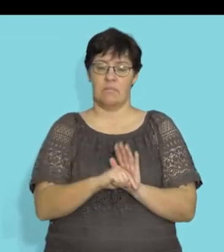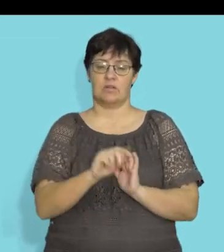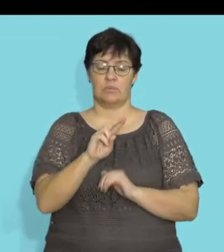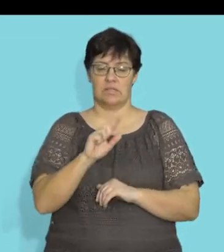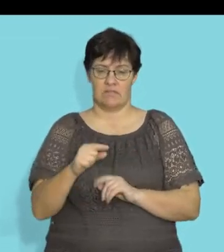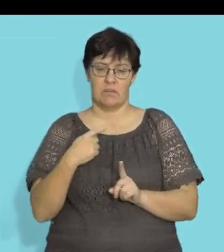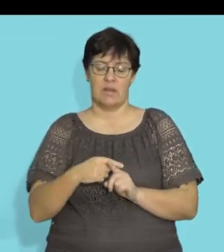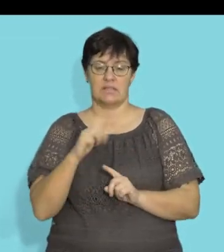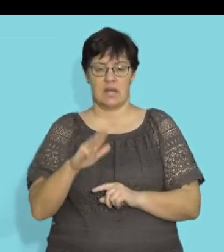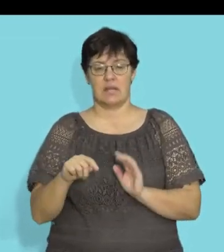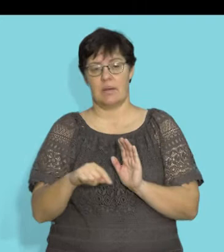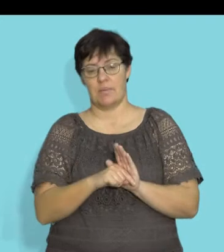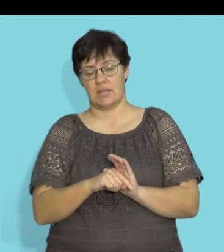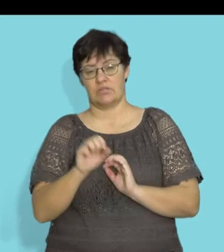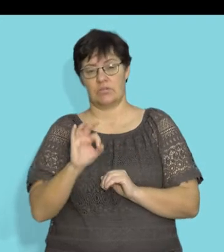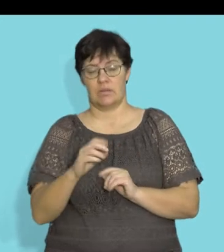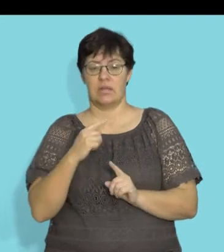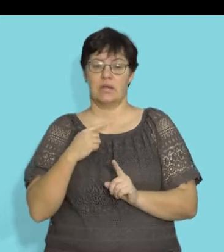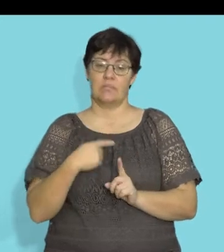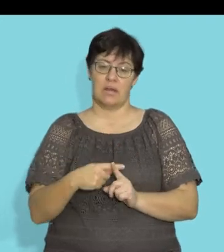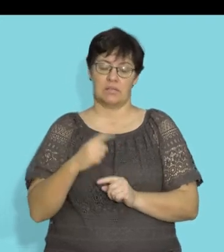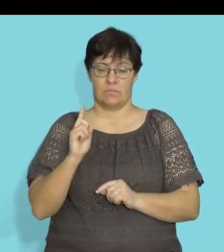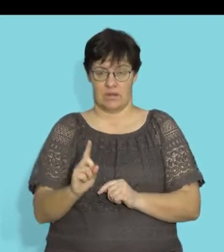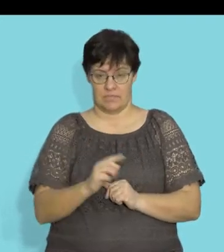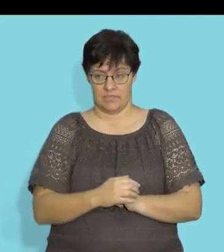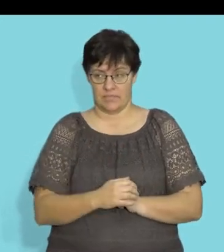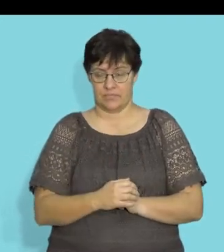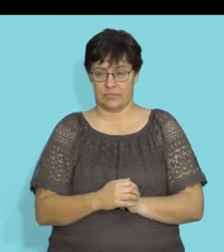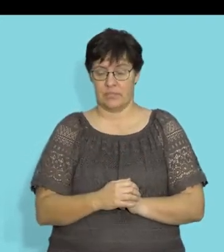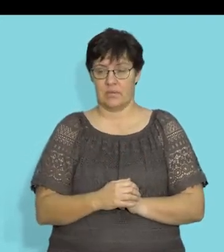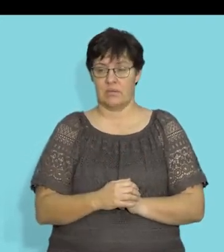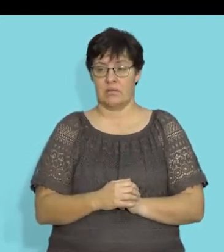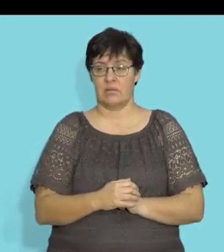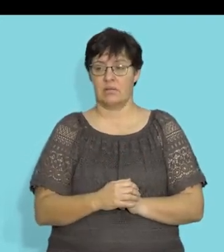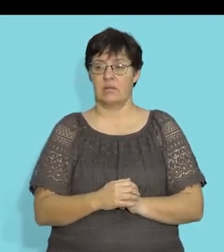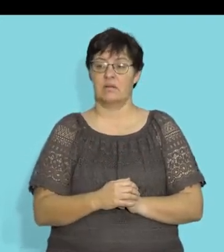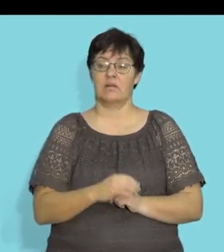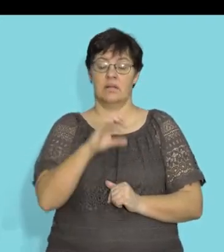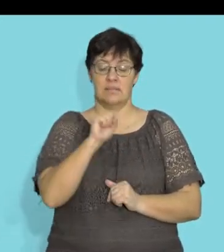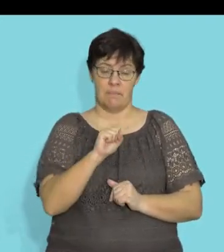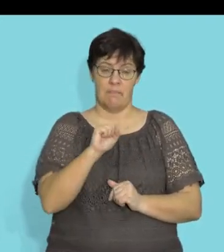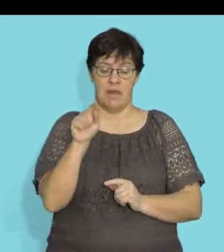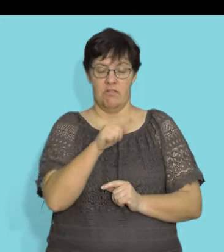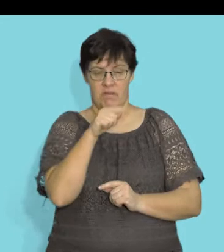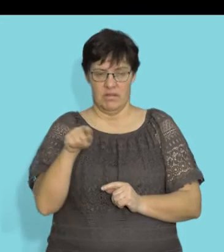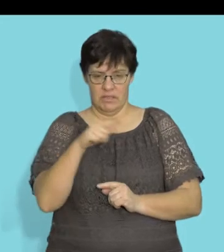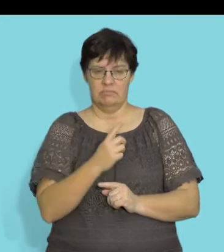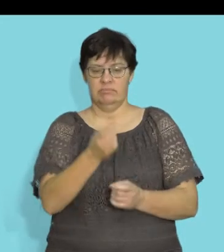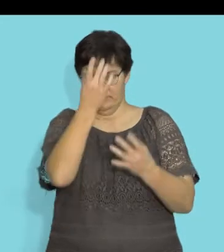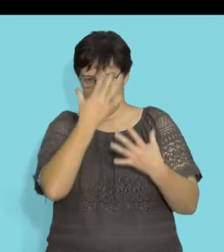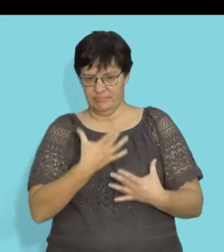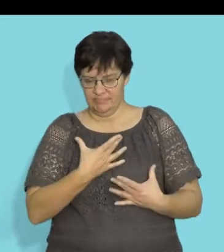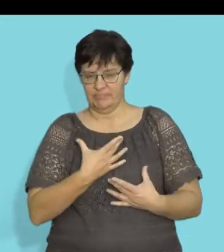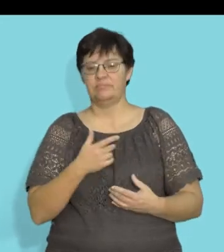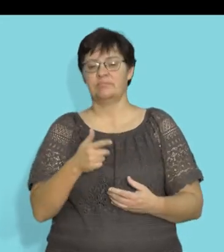27 plus 9 minus 3 plus 1. The sum to infinity is immediately giving me a